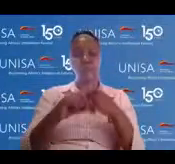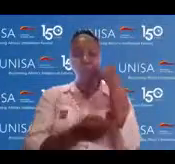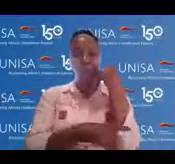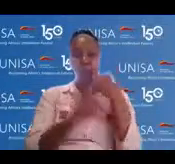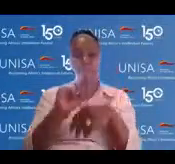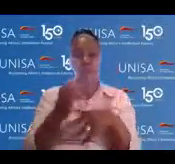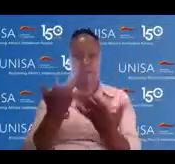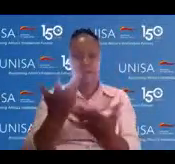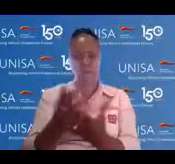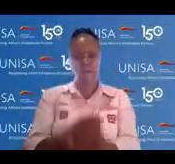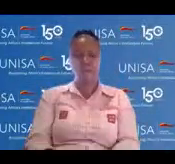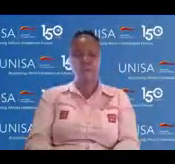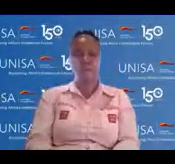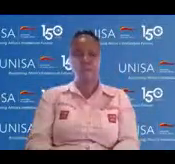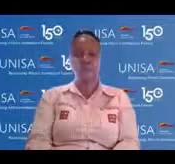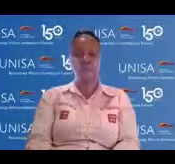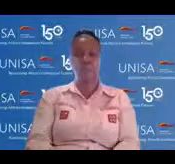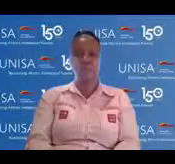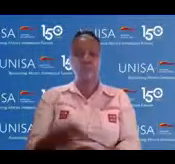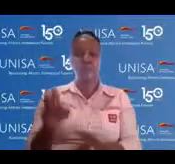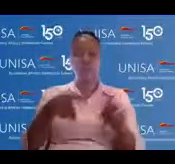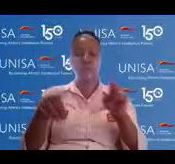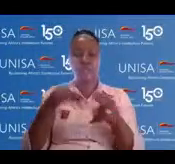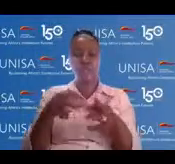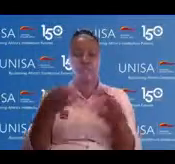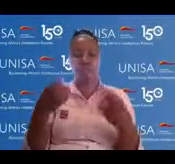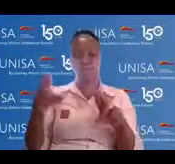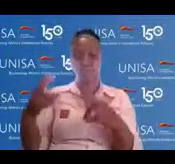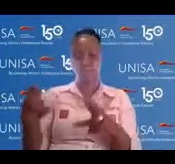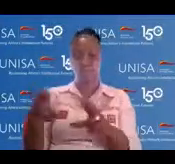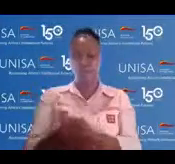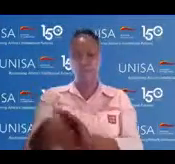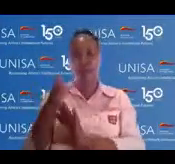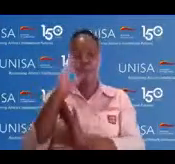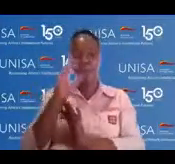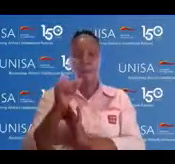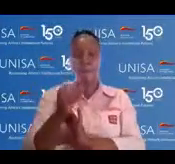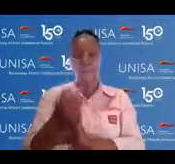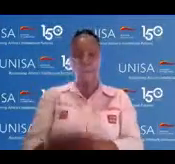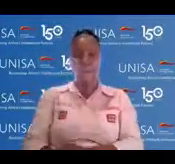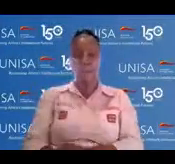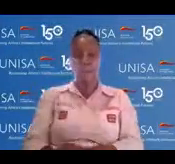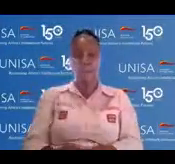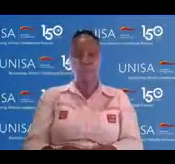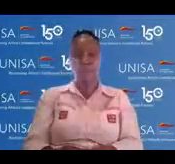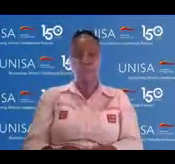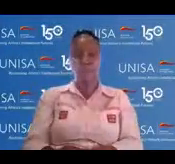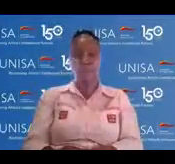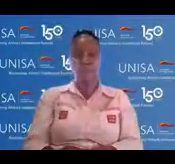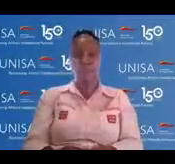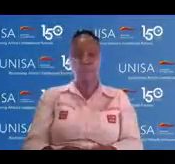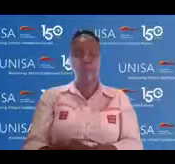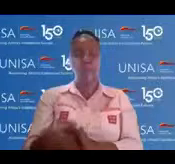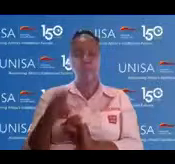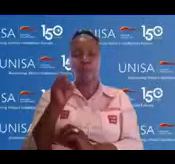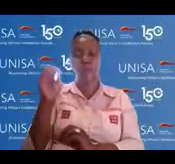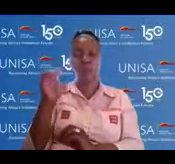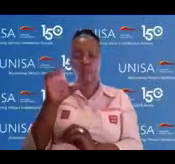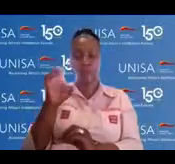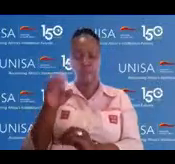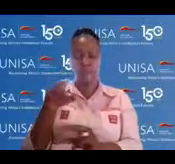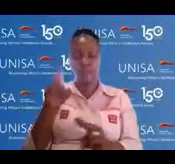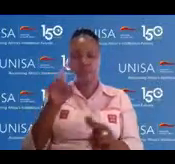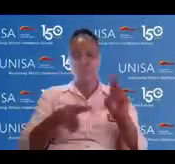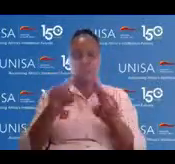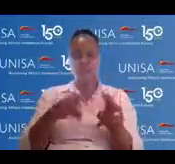is, the proctoring tools. Remember, we've got Moodle proctoring. It's only used for MCQ